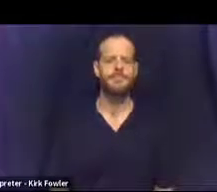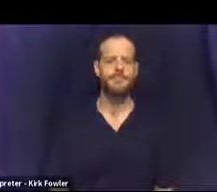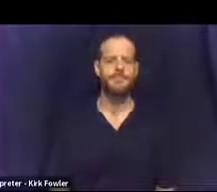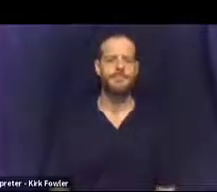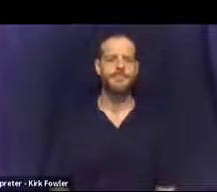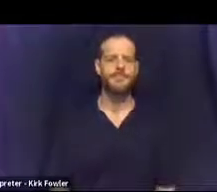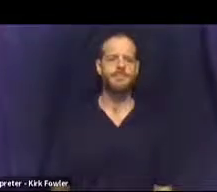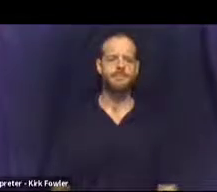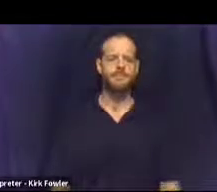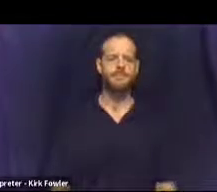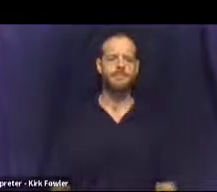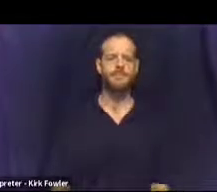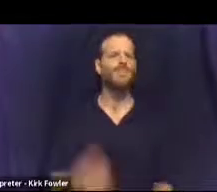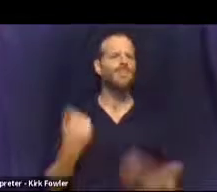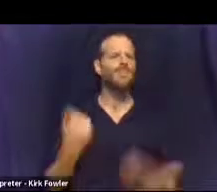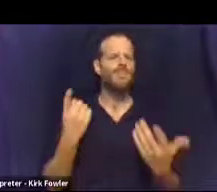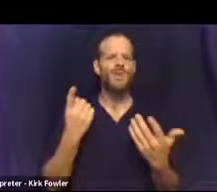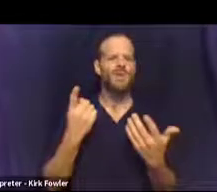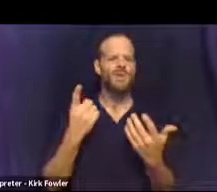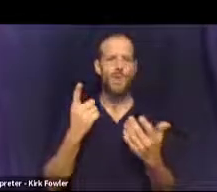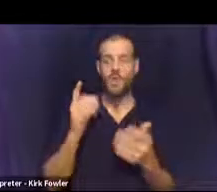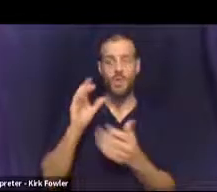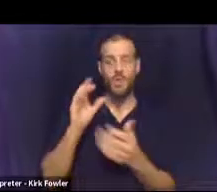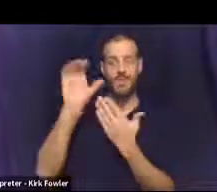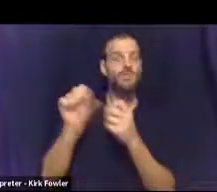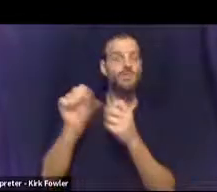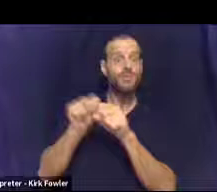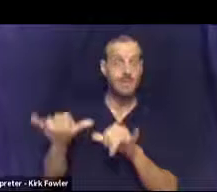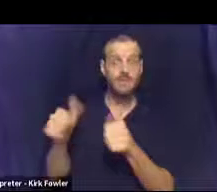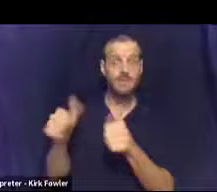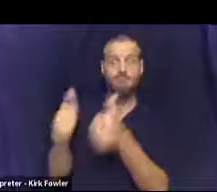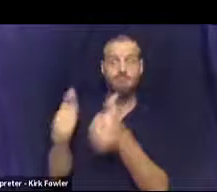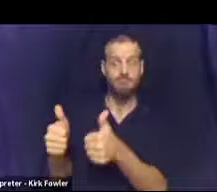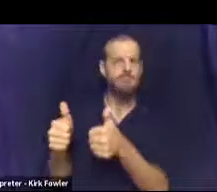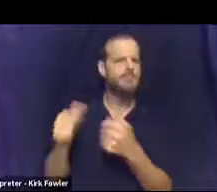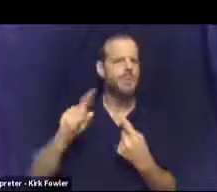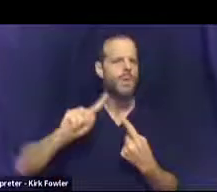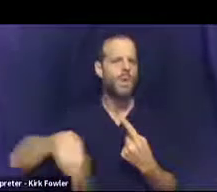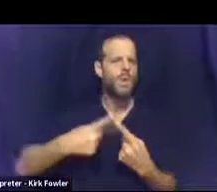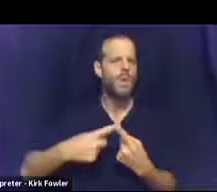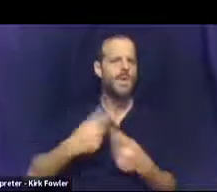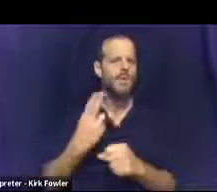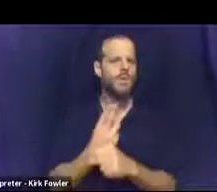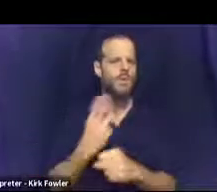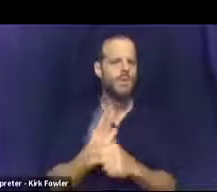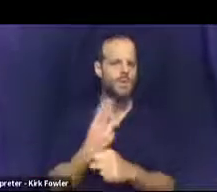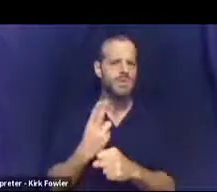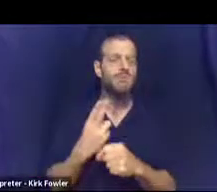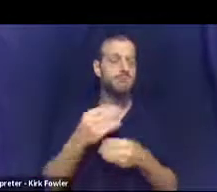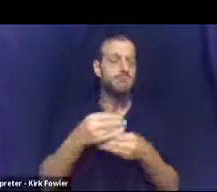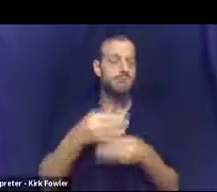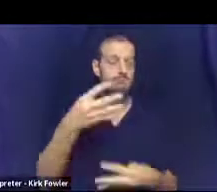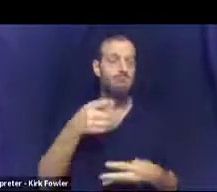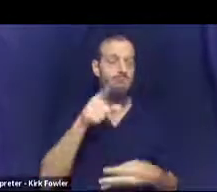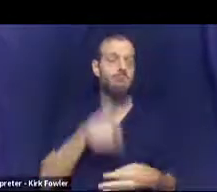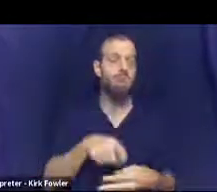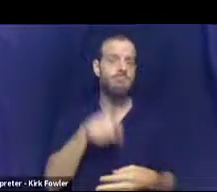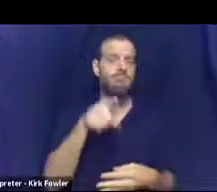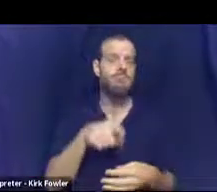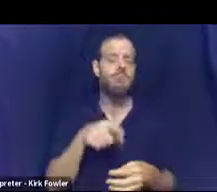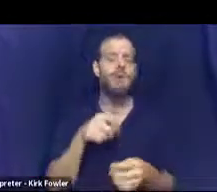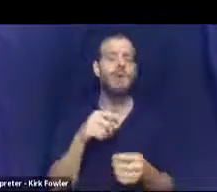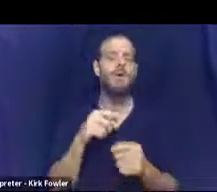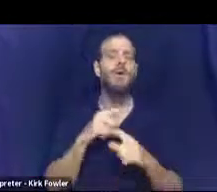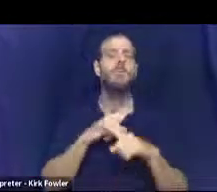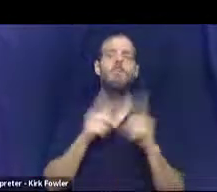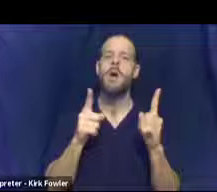So when do we use a calendar system? This is a pretty hefty list here, but we always want to use one at the start